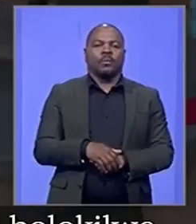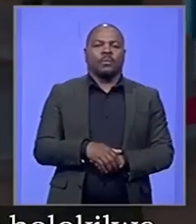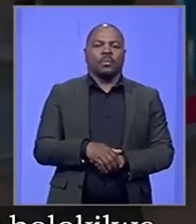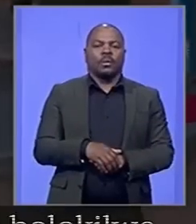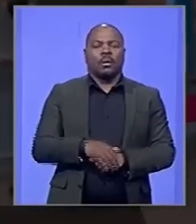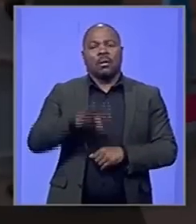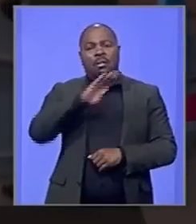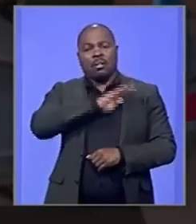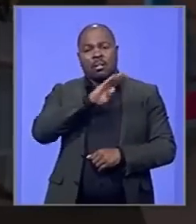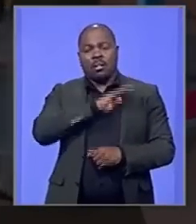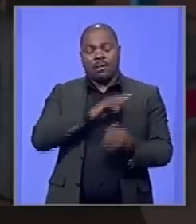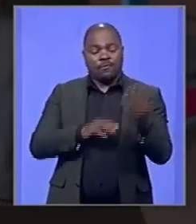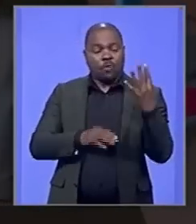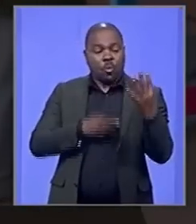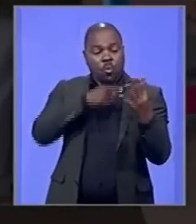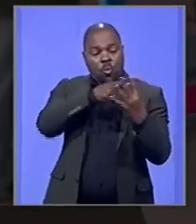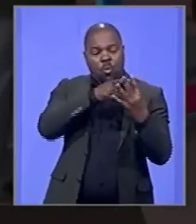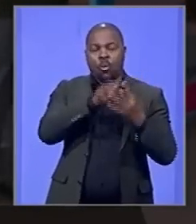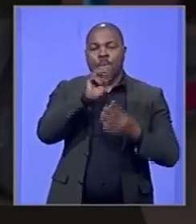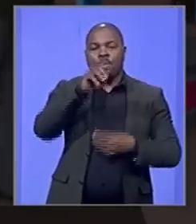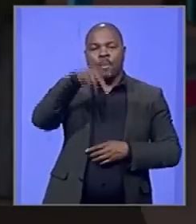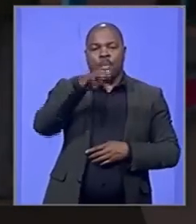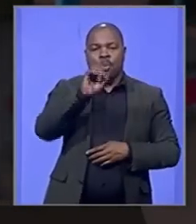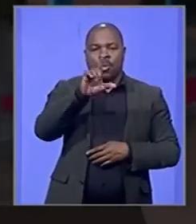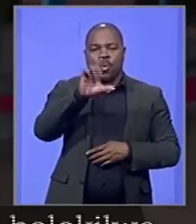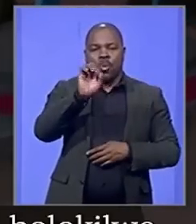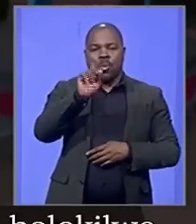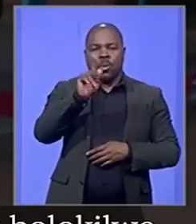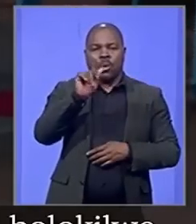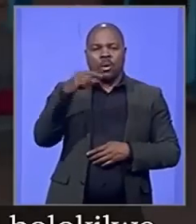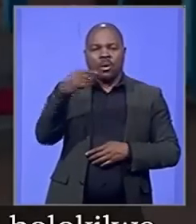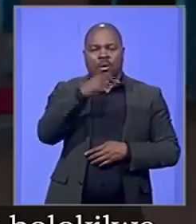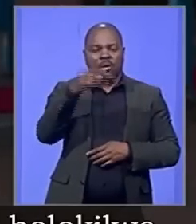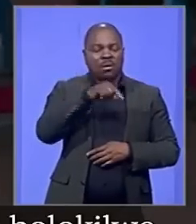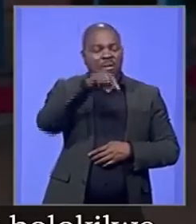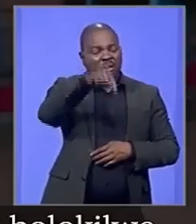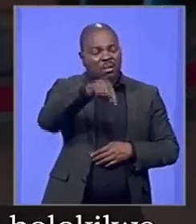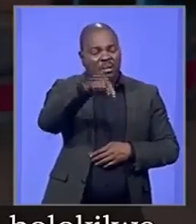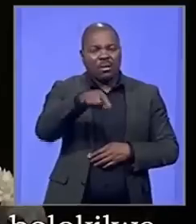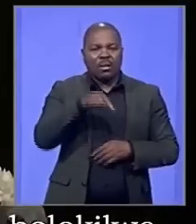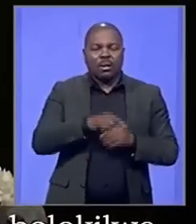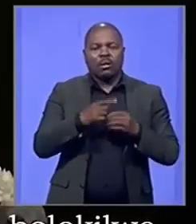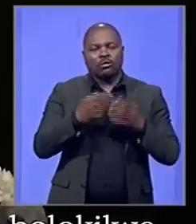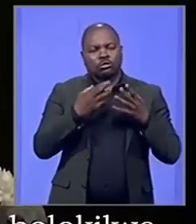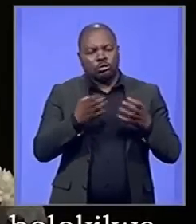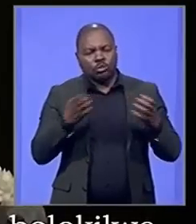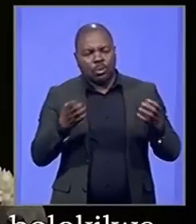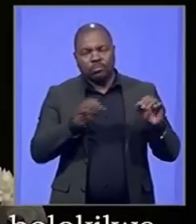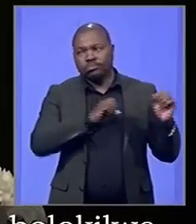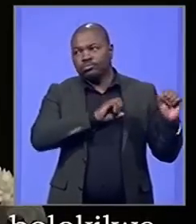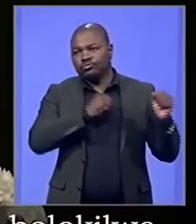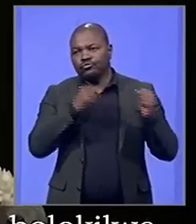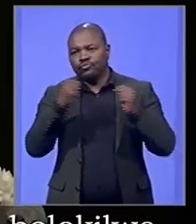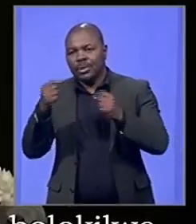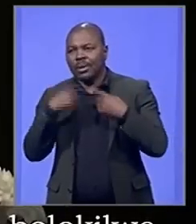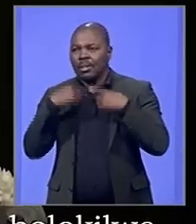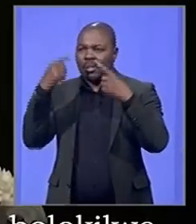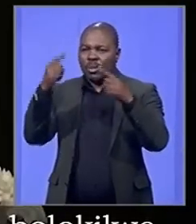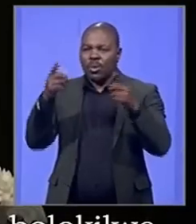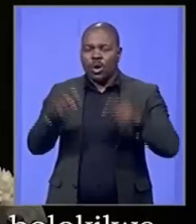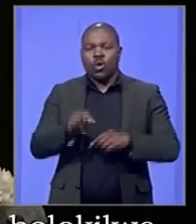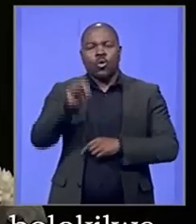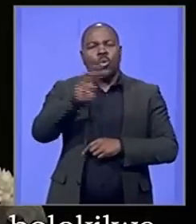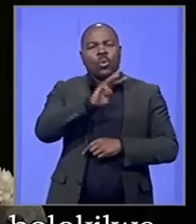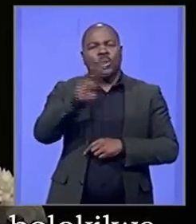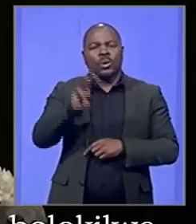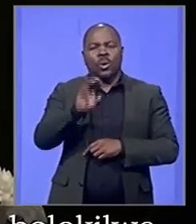Masole a mane ho aga ka hare Mpolokeng a hlokahalletse ka hare ho setshelo se tsamaisang thepa nakong eo a neng a rometswe Orkney North